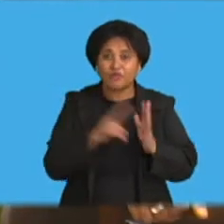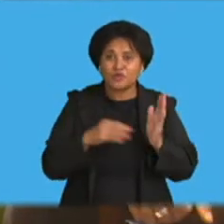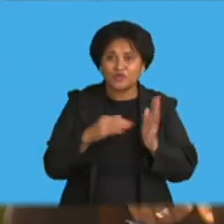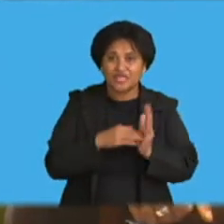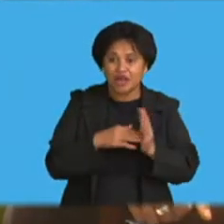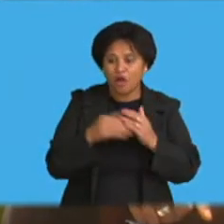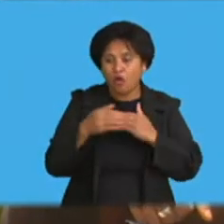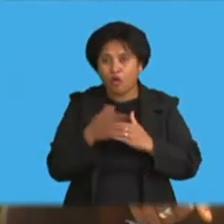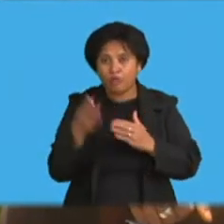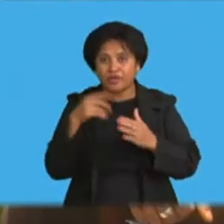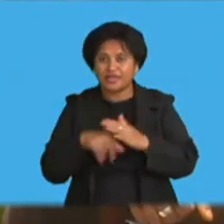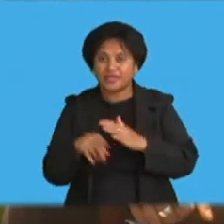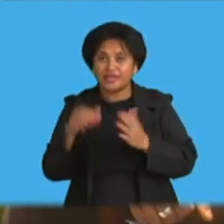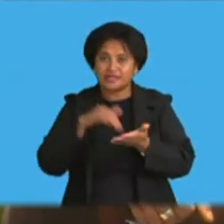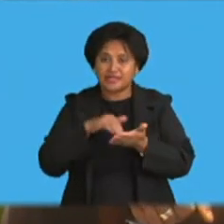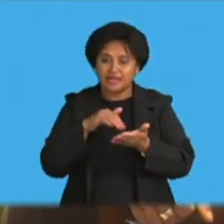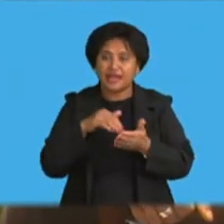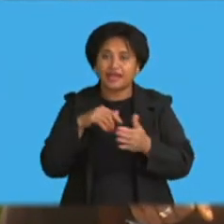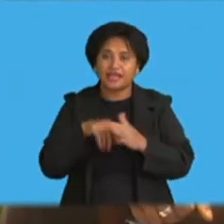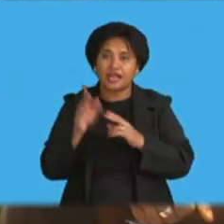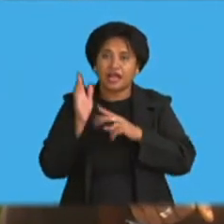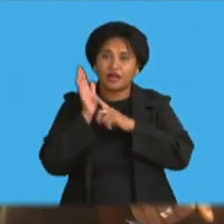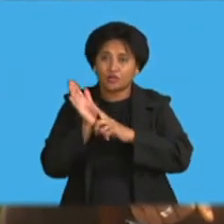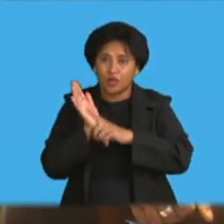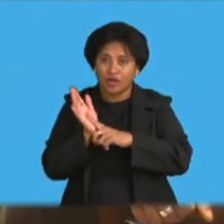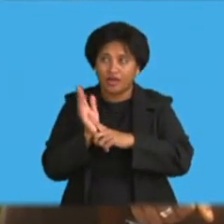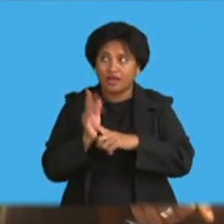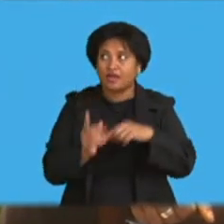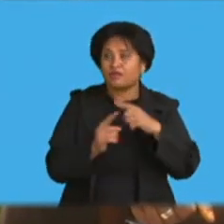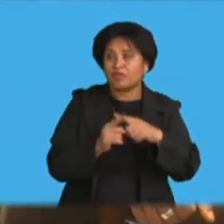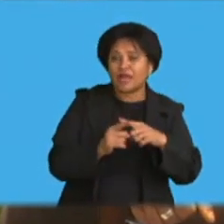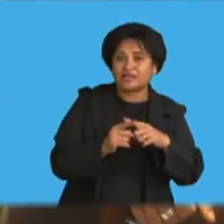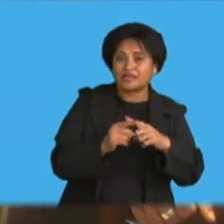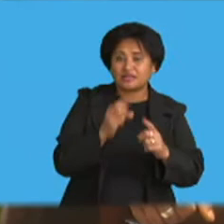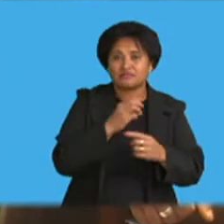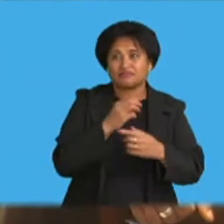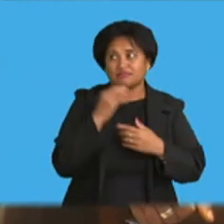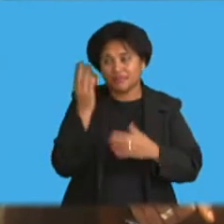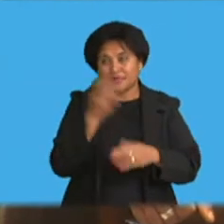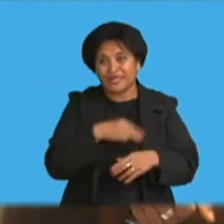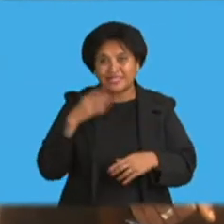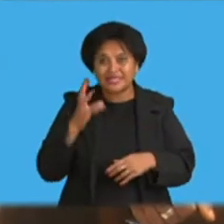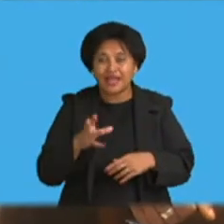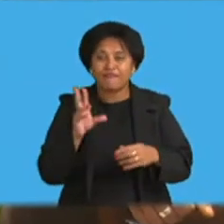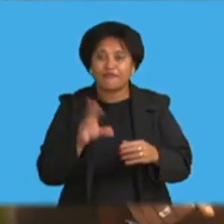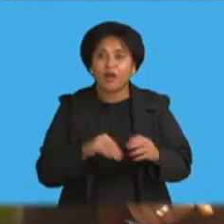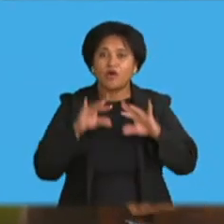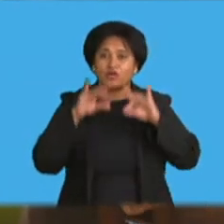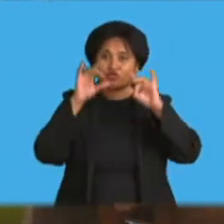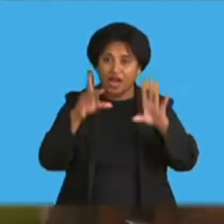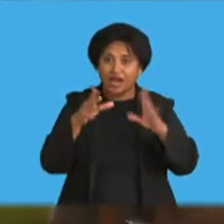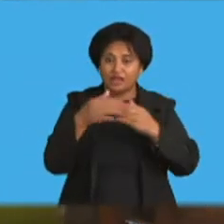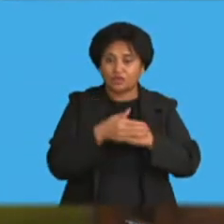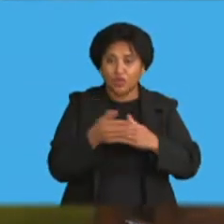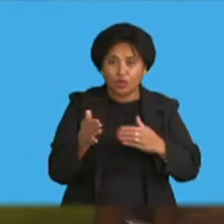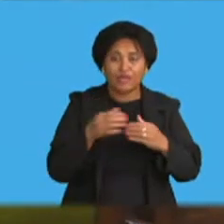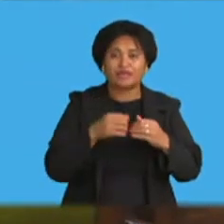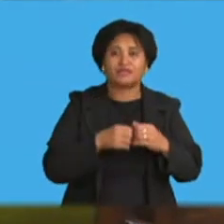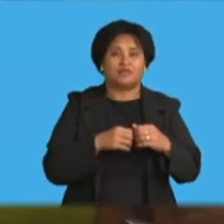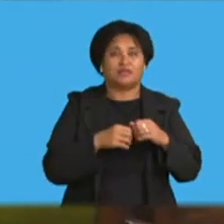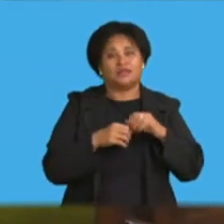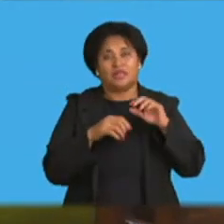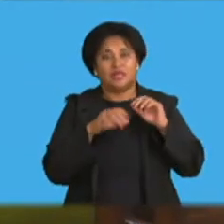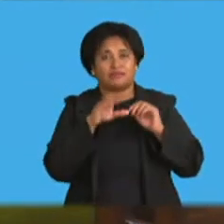Andhra College, the Honourable Minister from Australia to commission the rehabilitation work done after T.C. Winston in